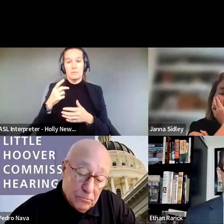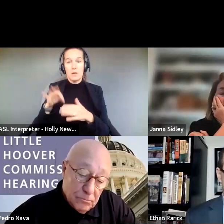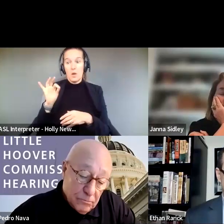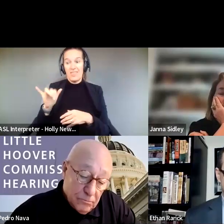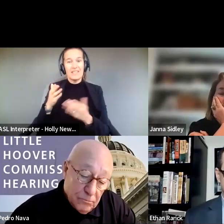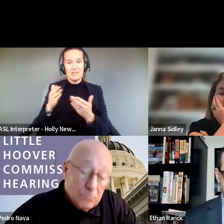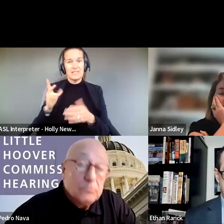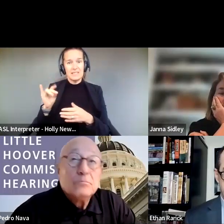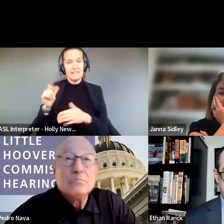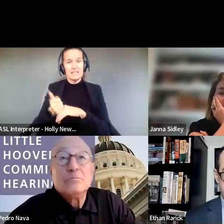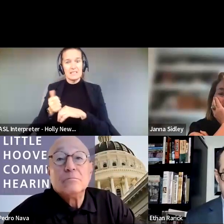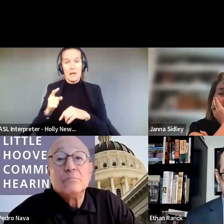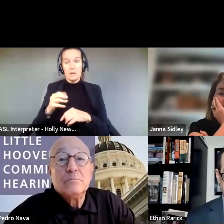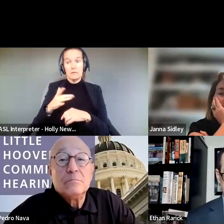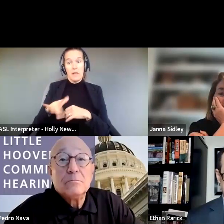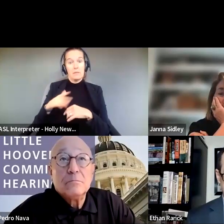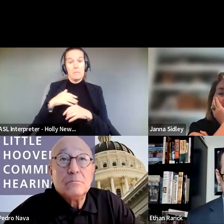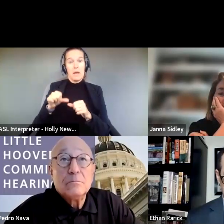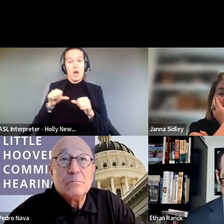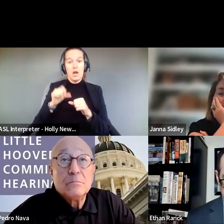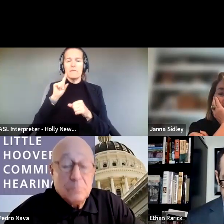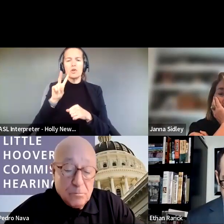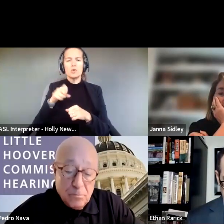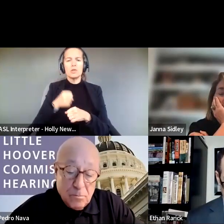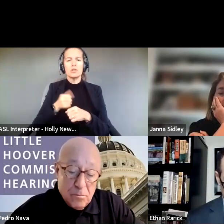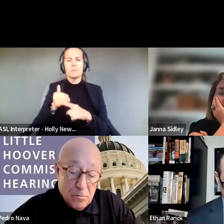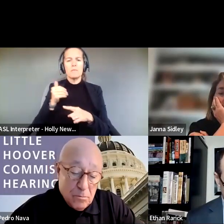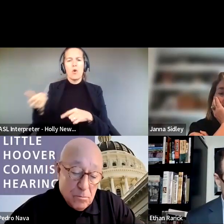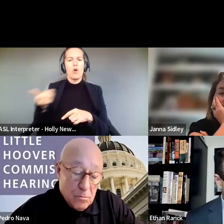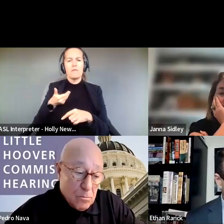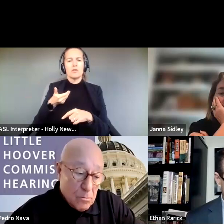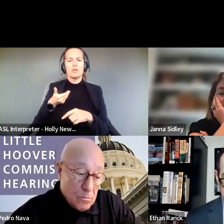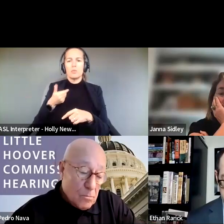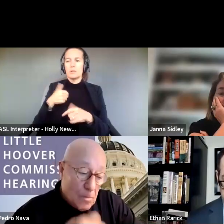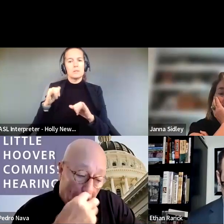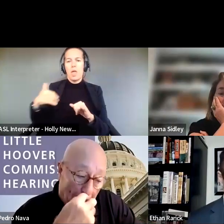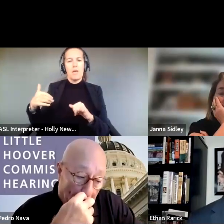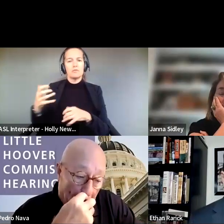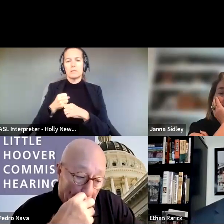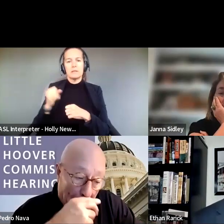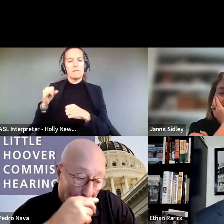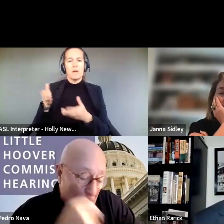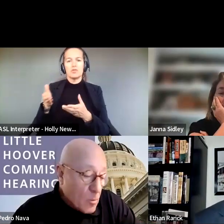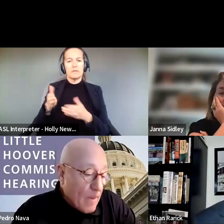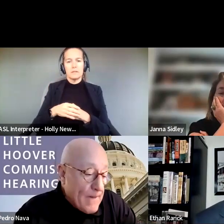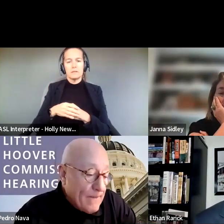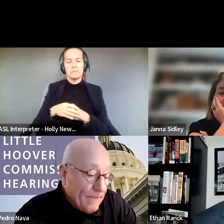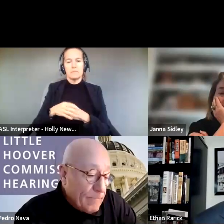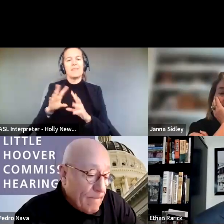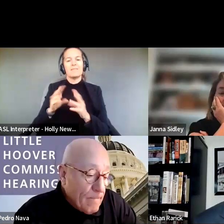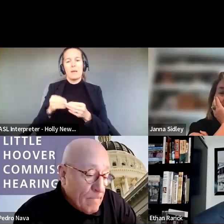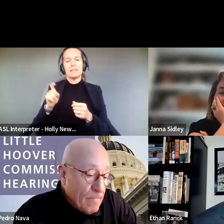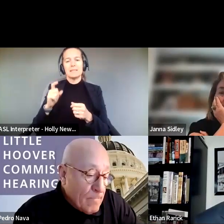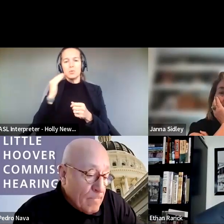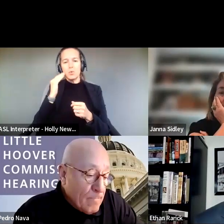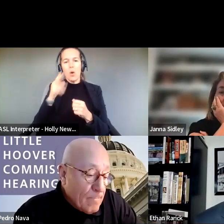it had been available in my area for 2 years before it was offered to us. We still haven't received that service. Families need to know